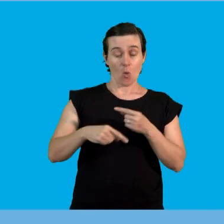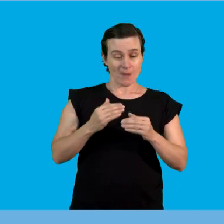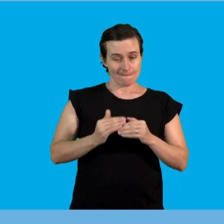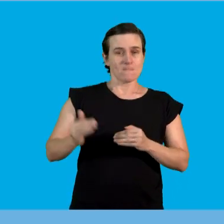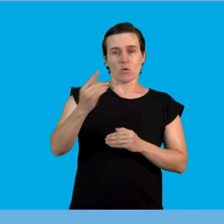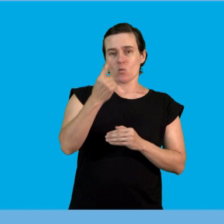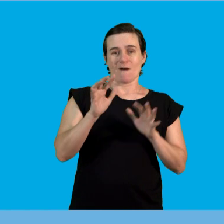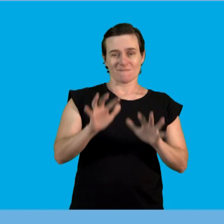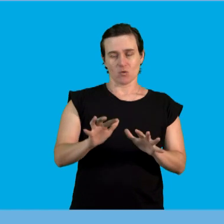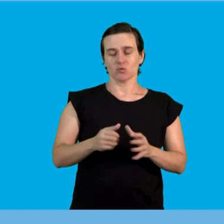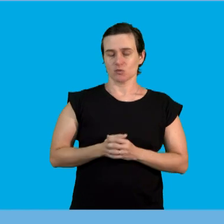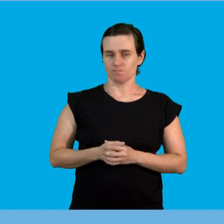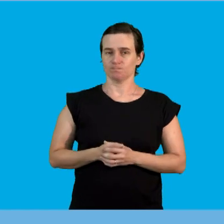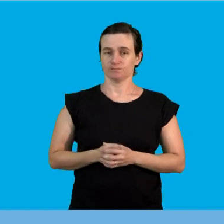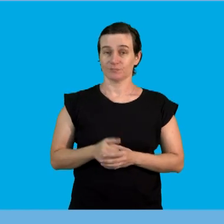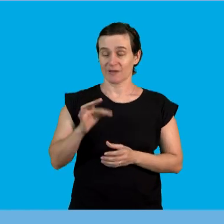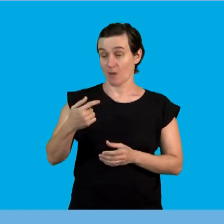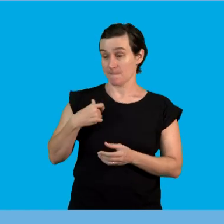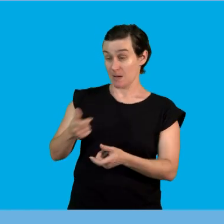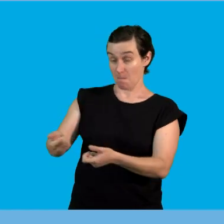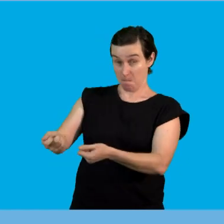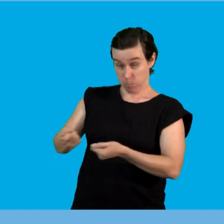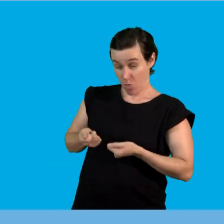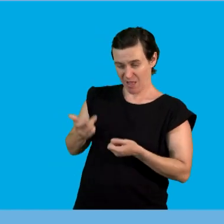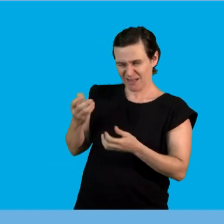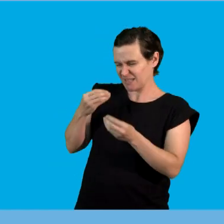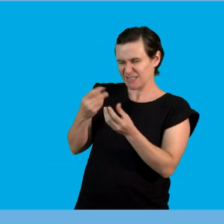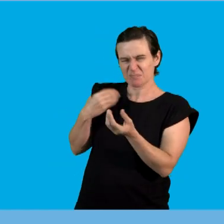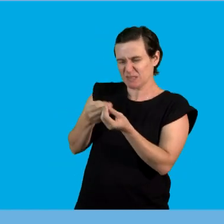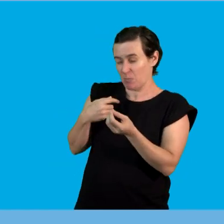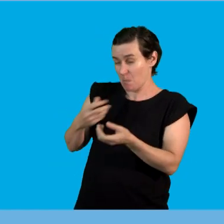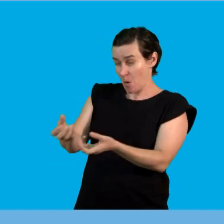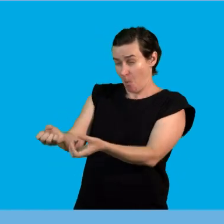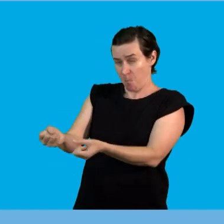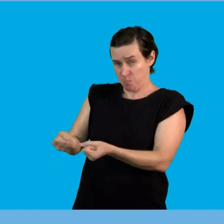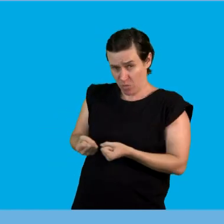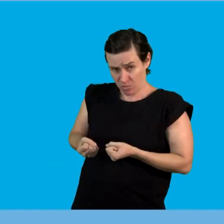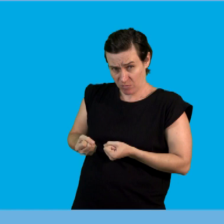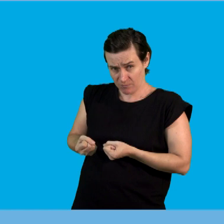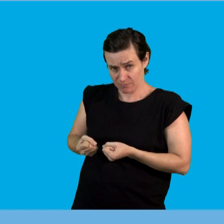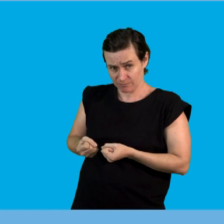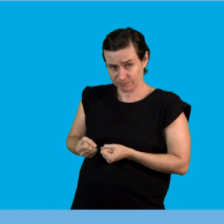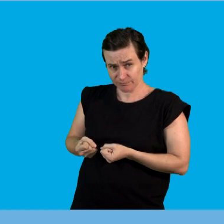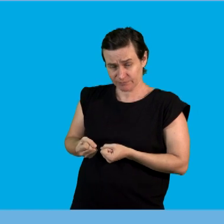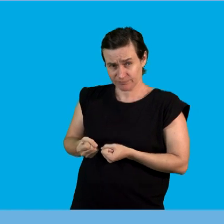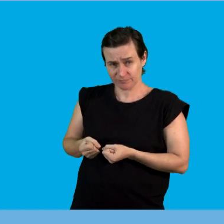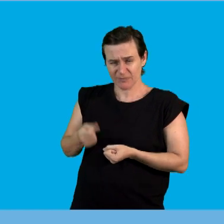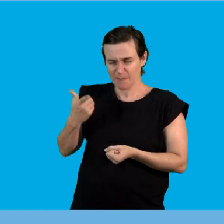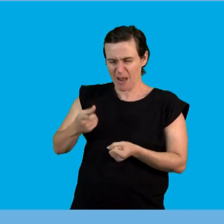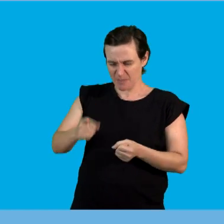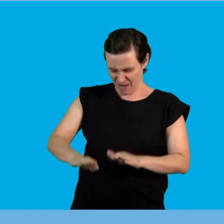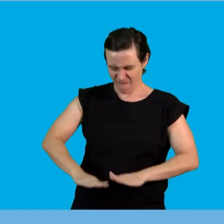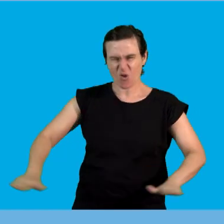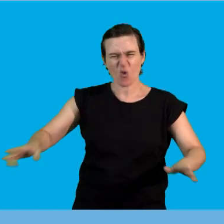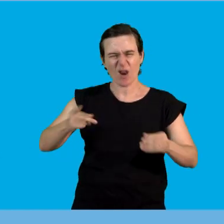more than one force acting on an object. If you are pulling an object, if you are pulling a certain object on